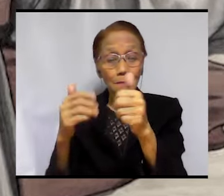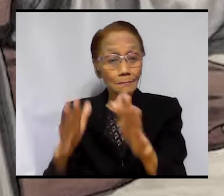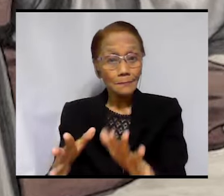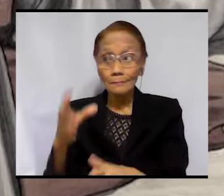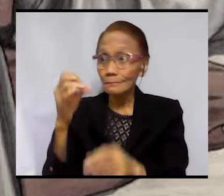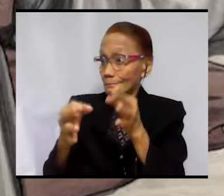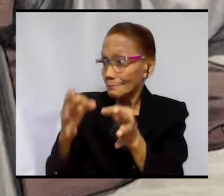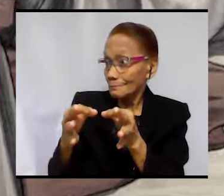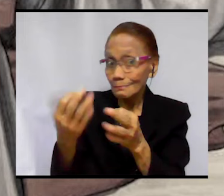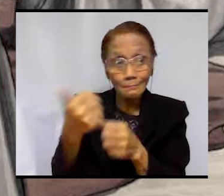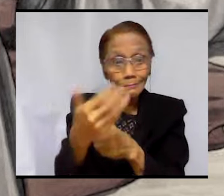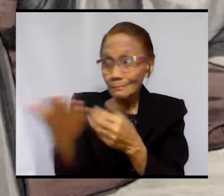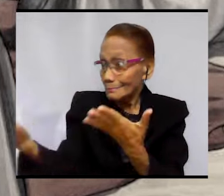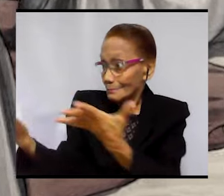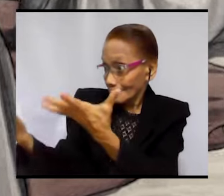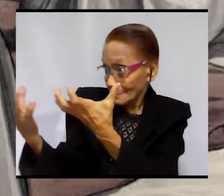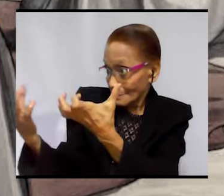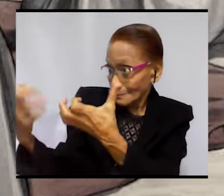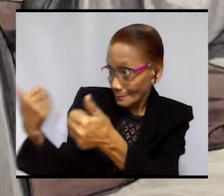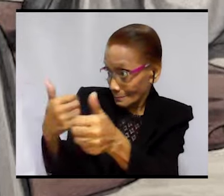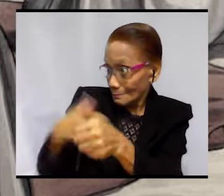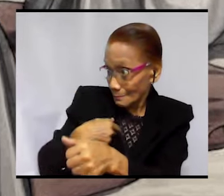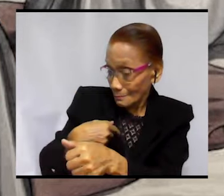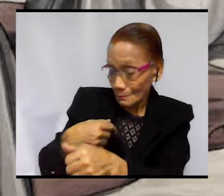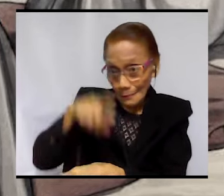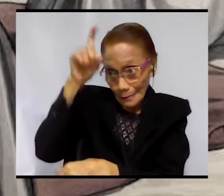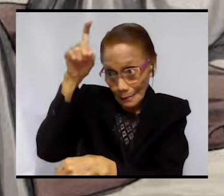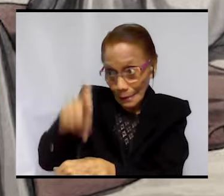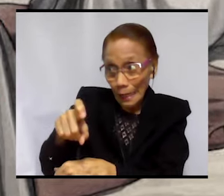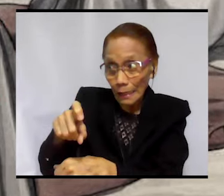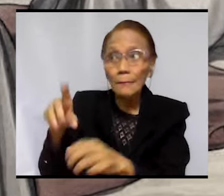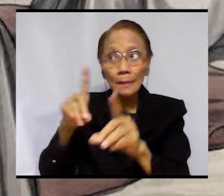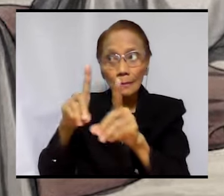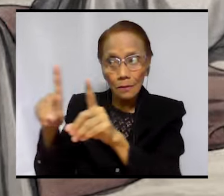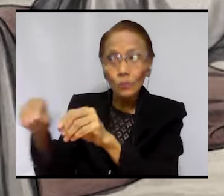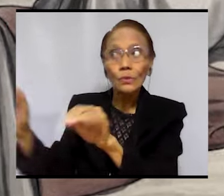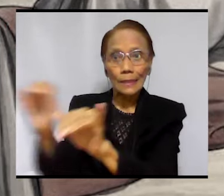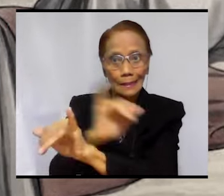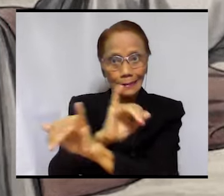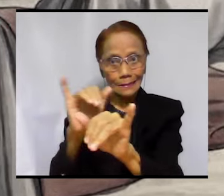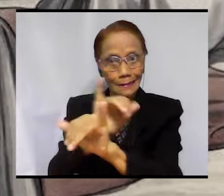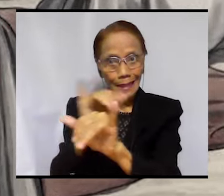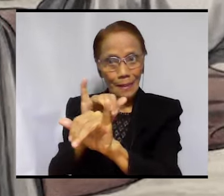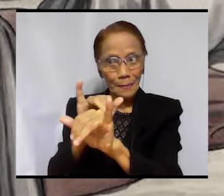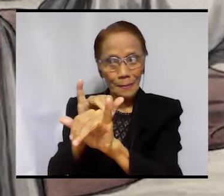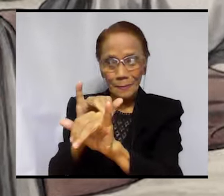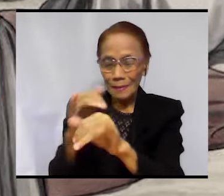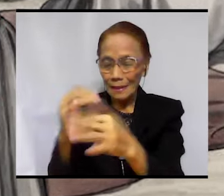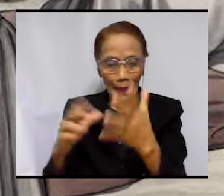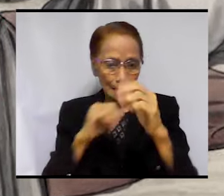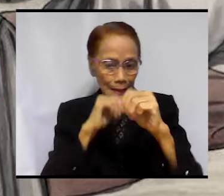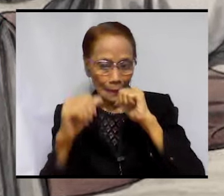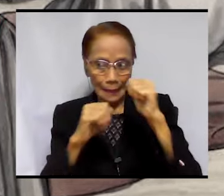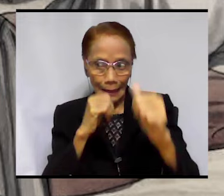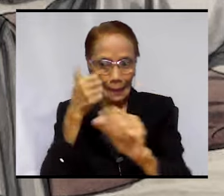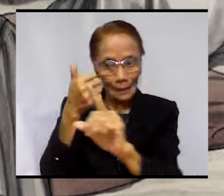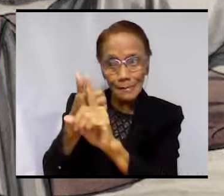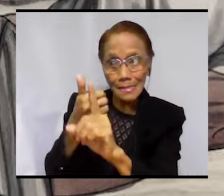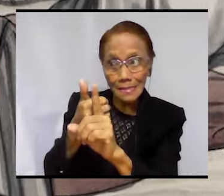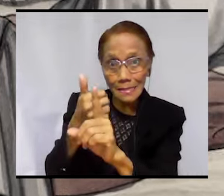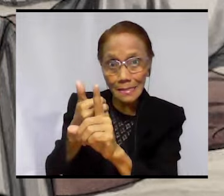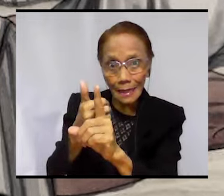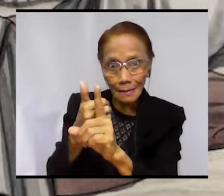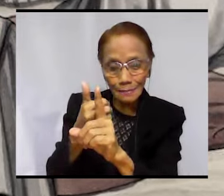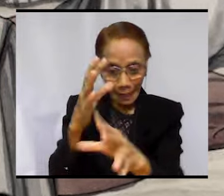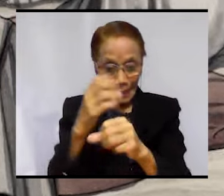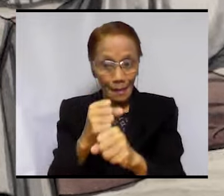disciples, if anyone wants to follow me, then he should do the same thing. Deny himself, take up his